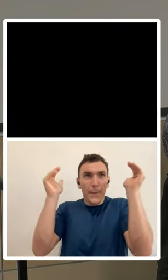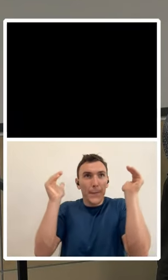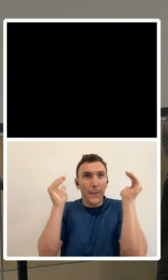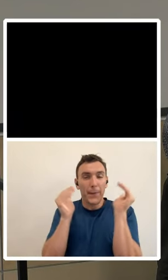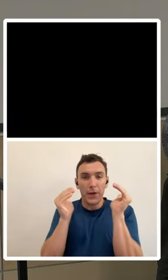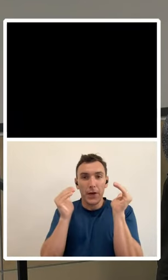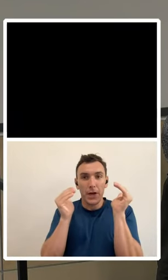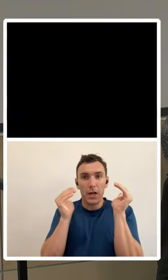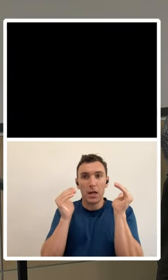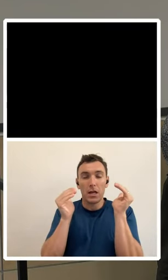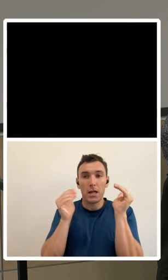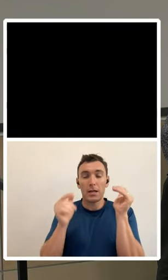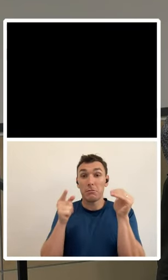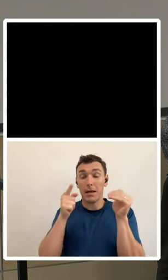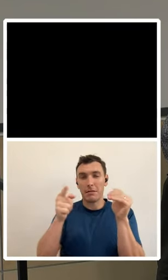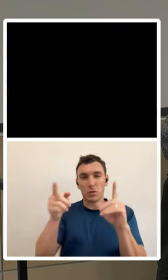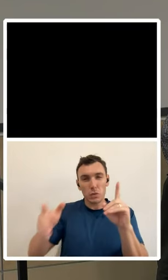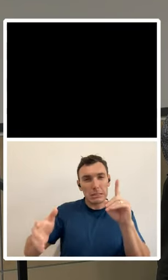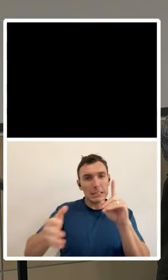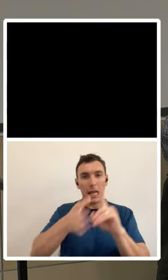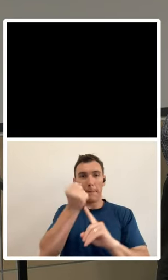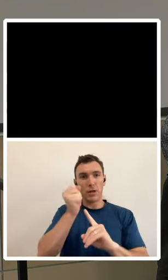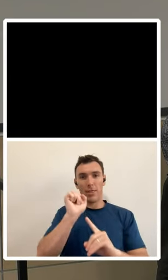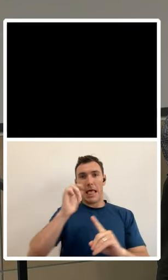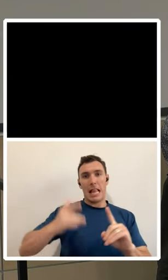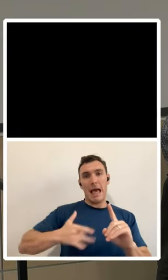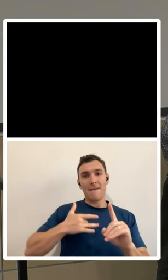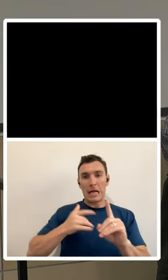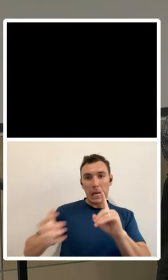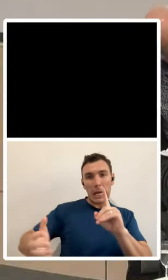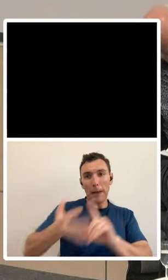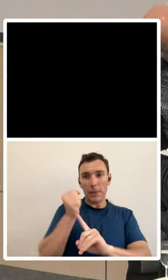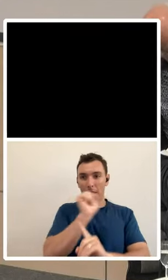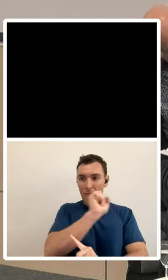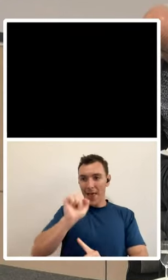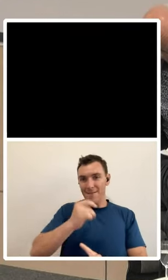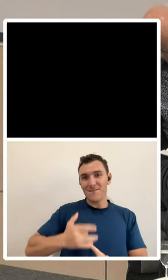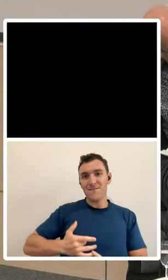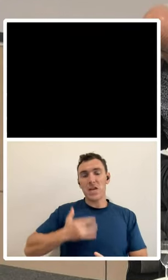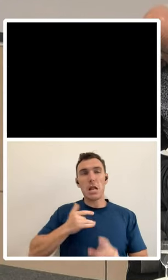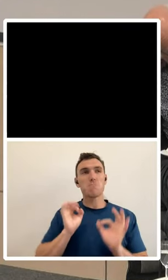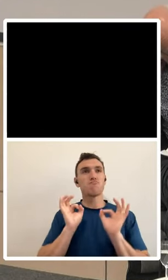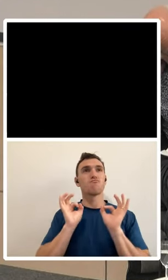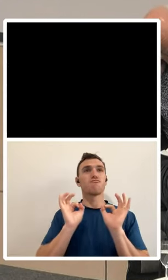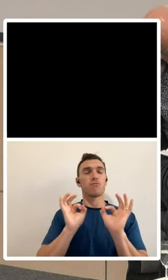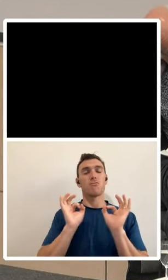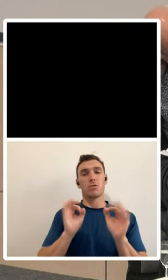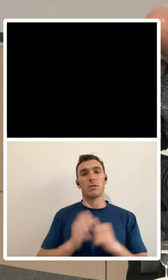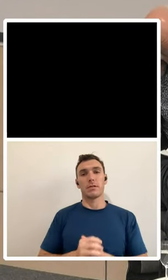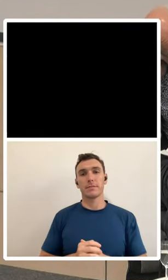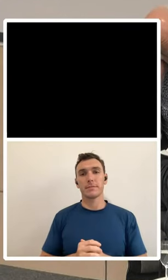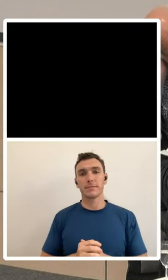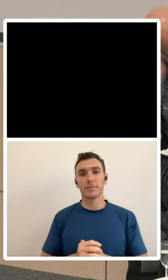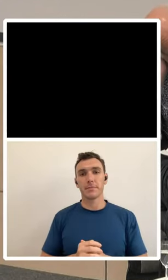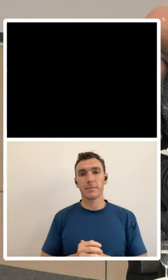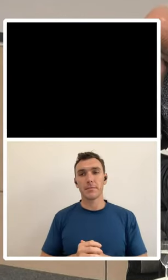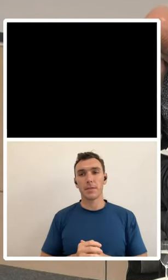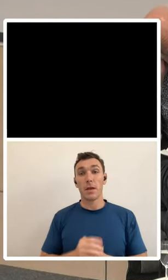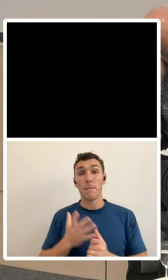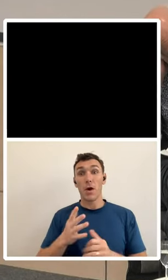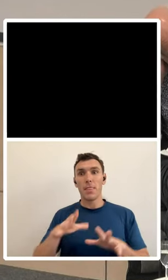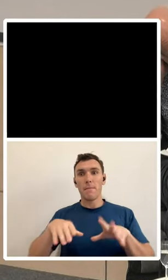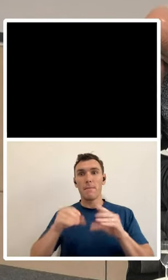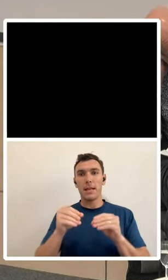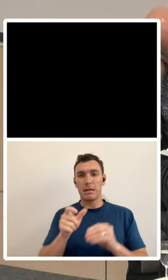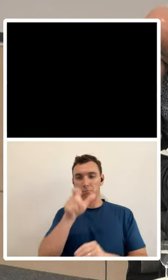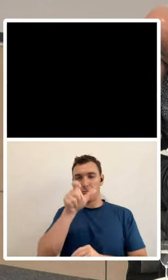that starts right at the beginning with the prologue and Caleb, there's this huge, menacing physical presence. And I just kind of wanted to hear a